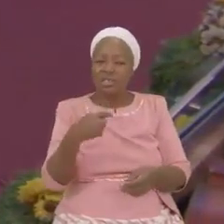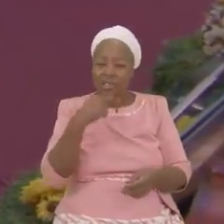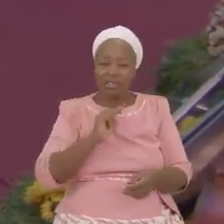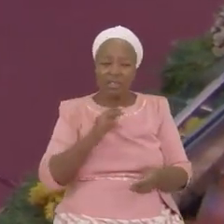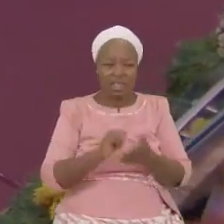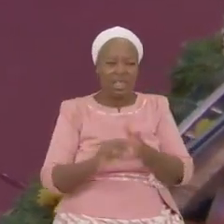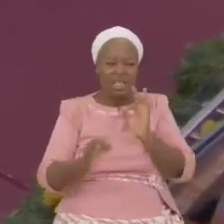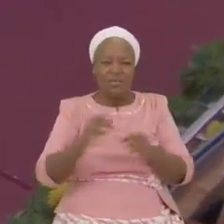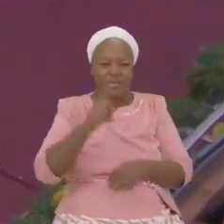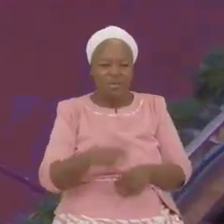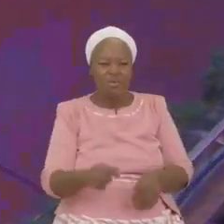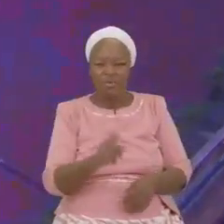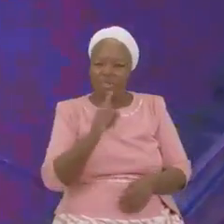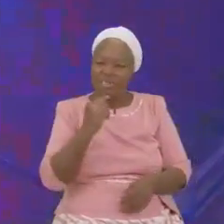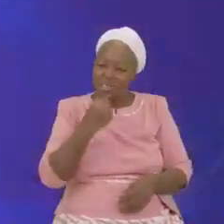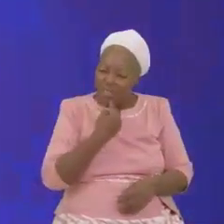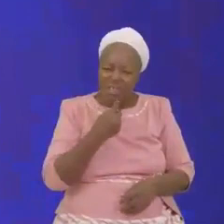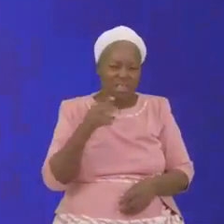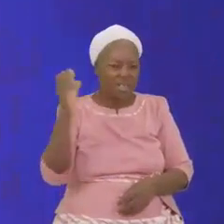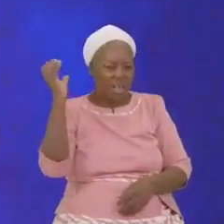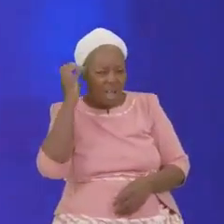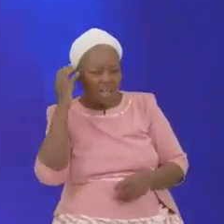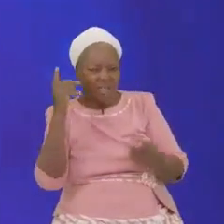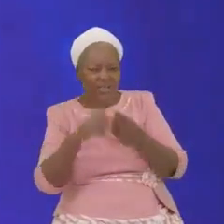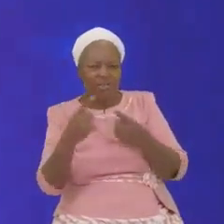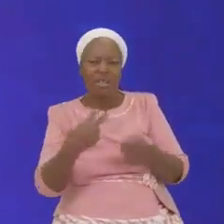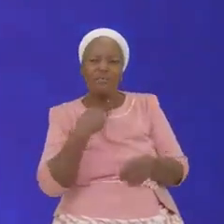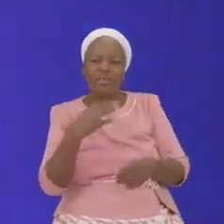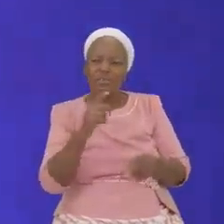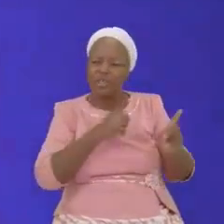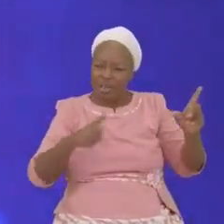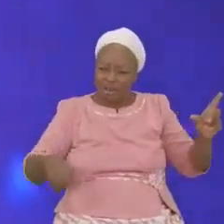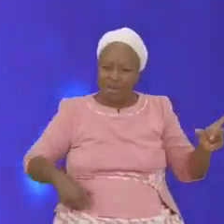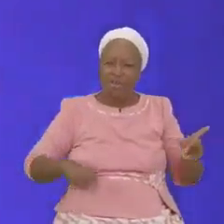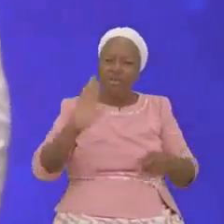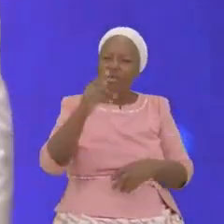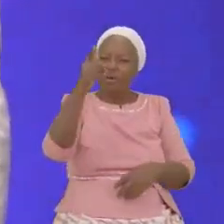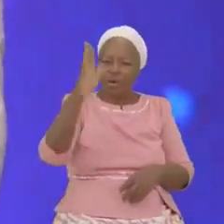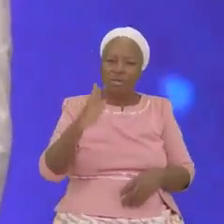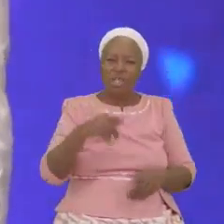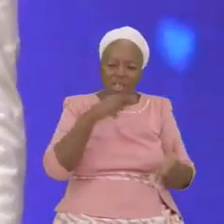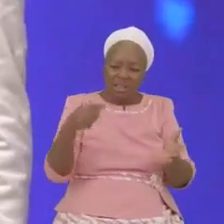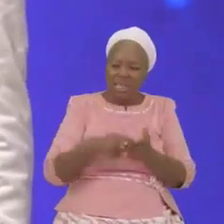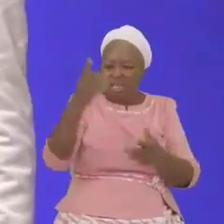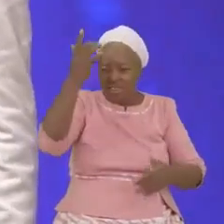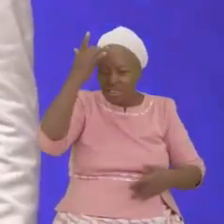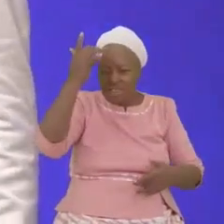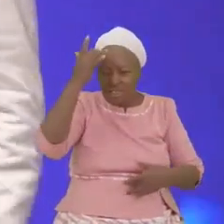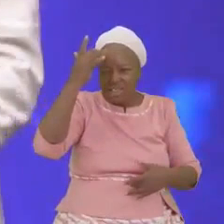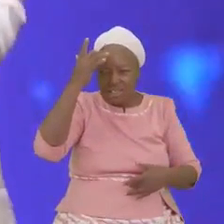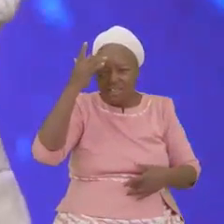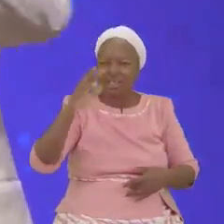thou shalt diligently hearken to the voice of the Lord thy God, these sicknesses on